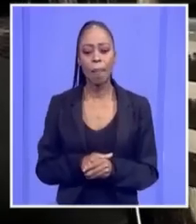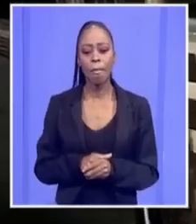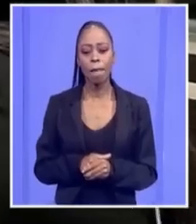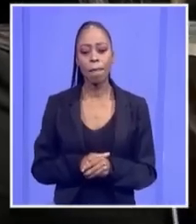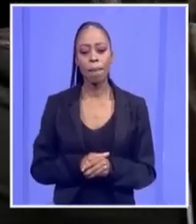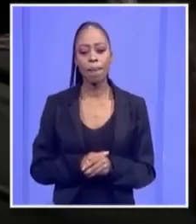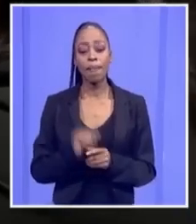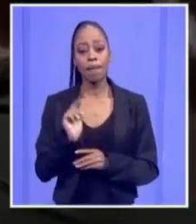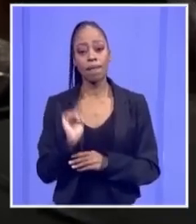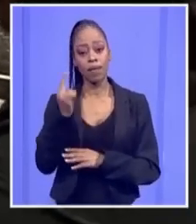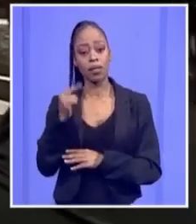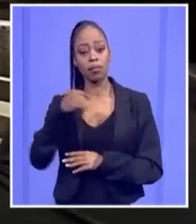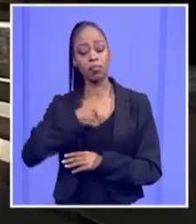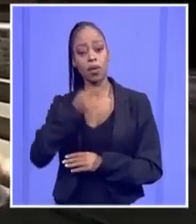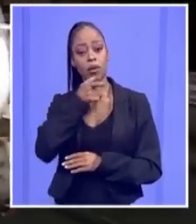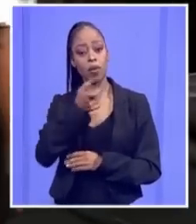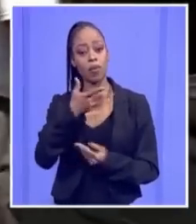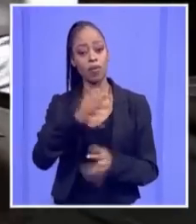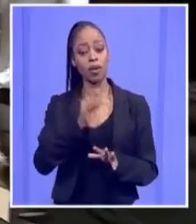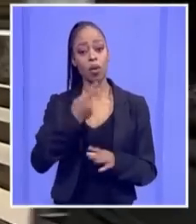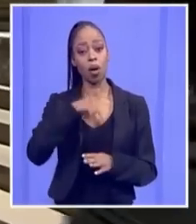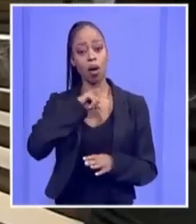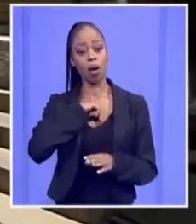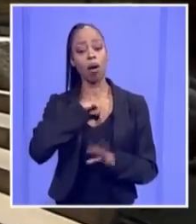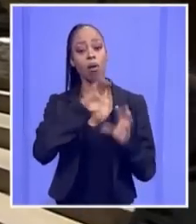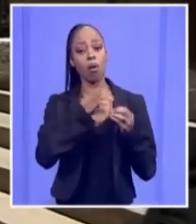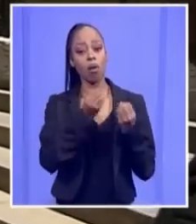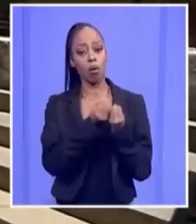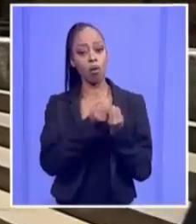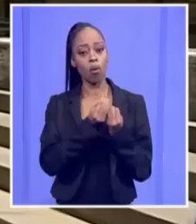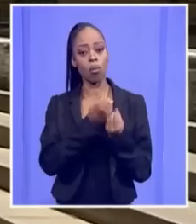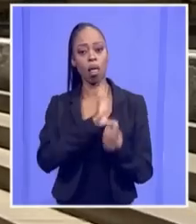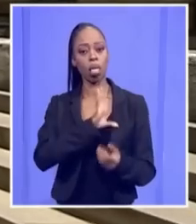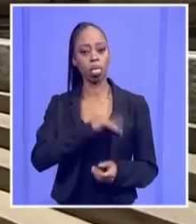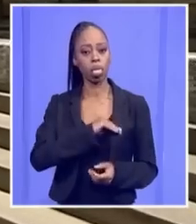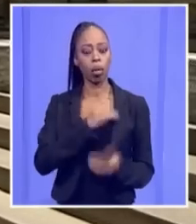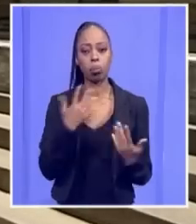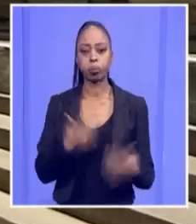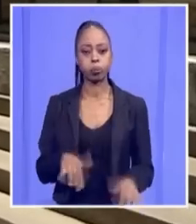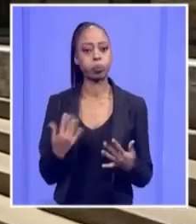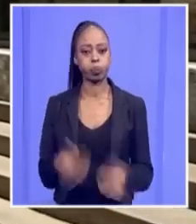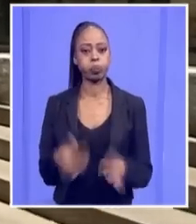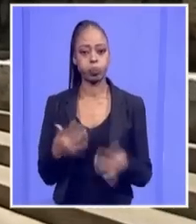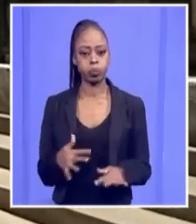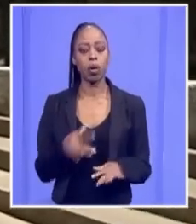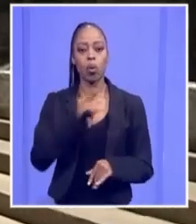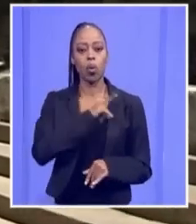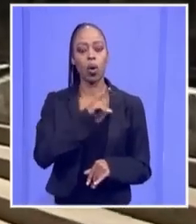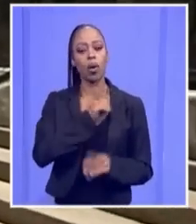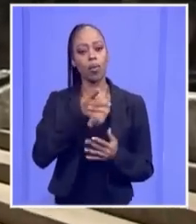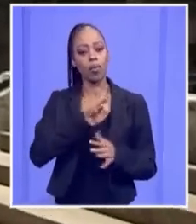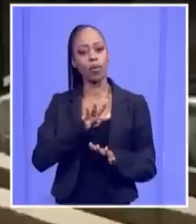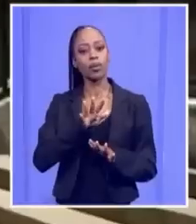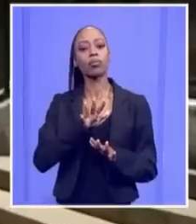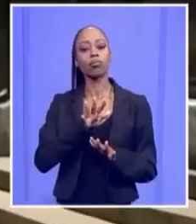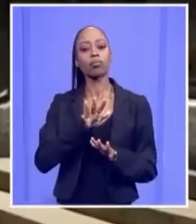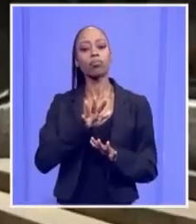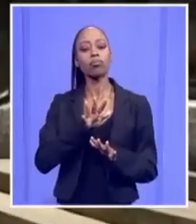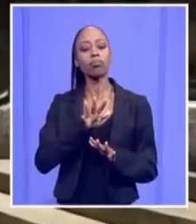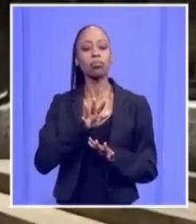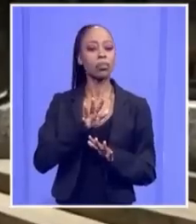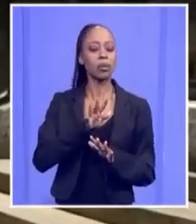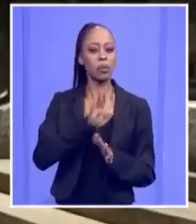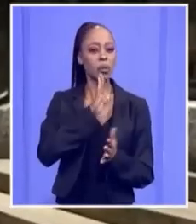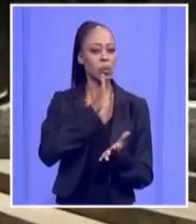I've said before, that the foundation is vindicated in that we're already treated with